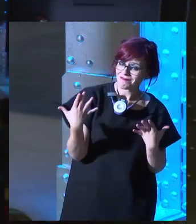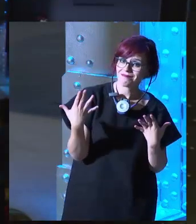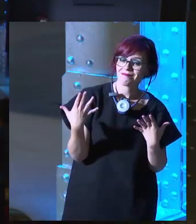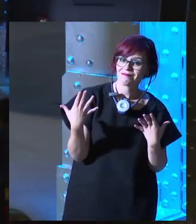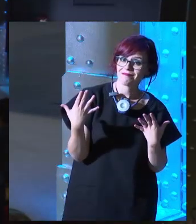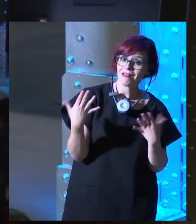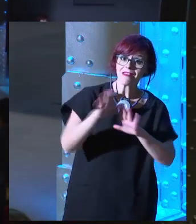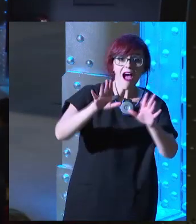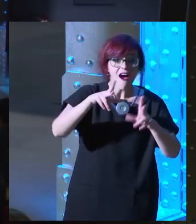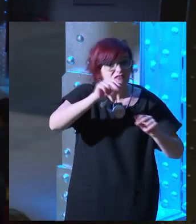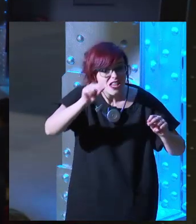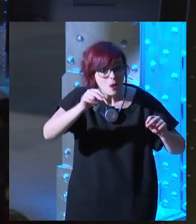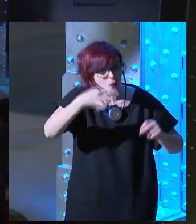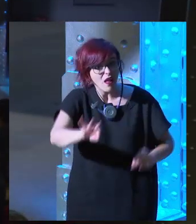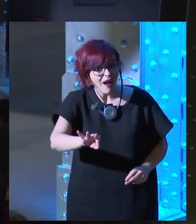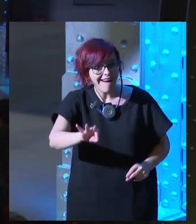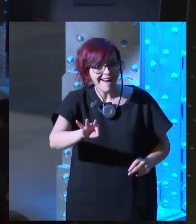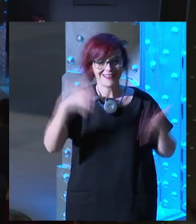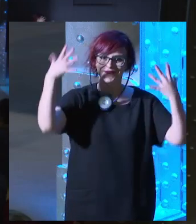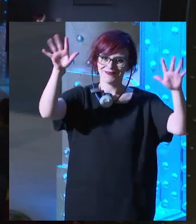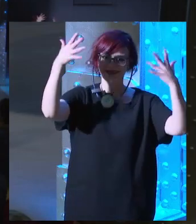now? yes.